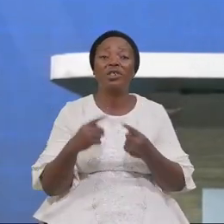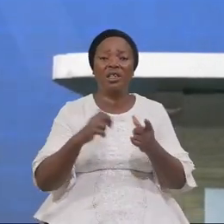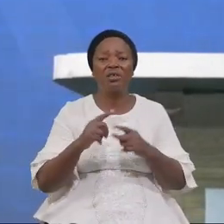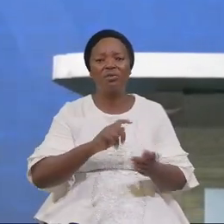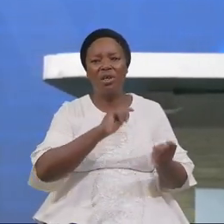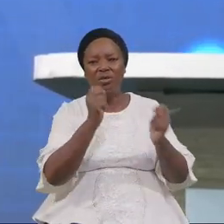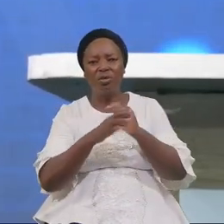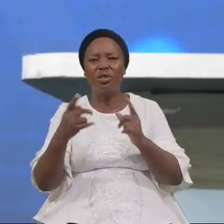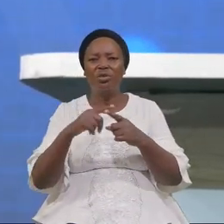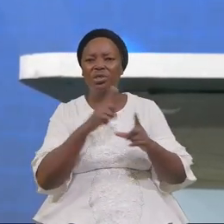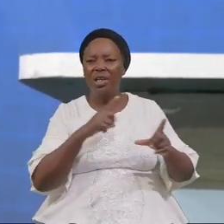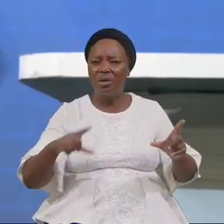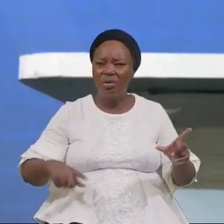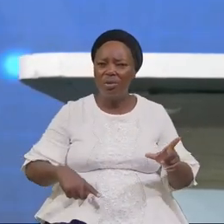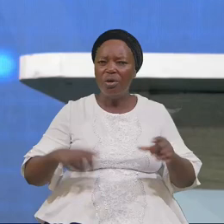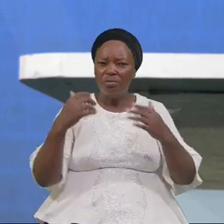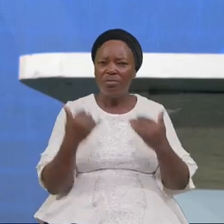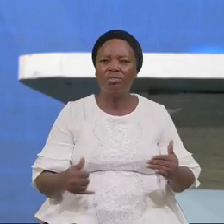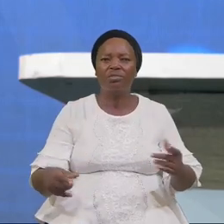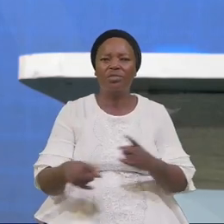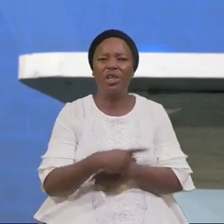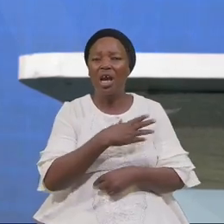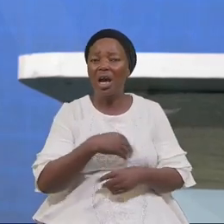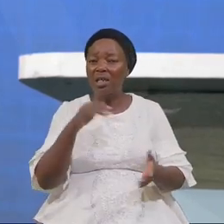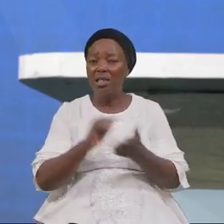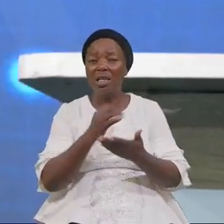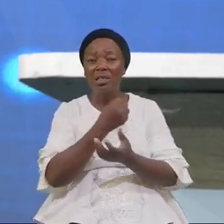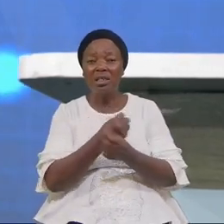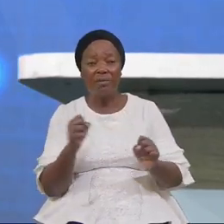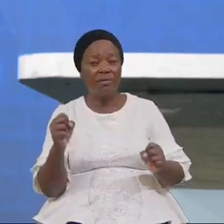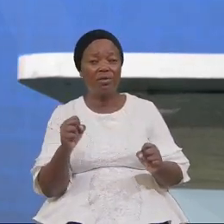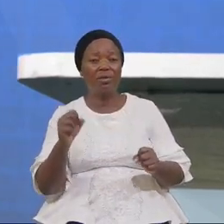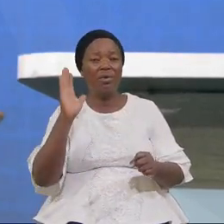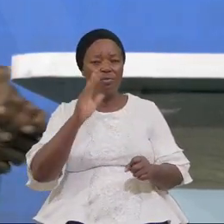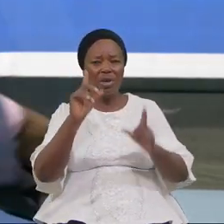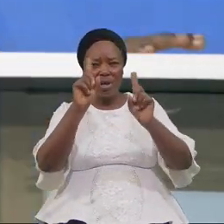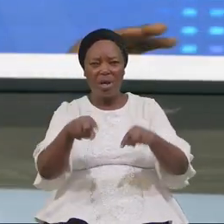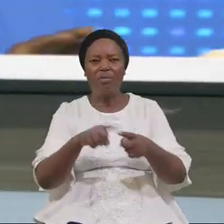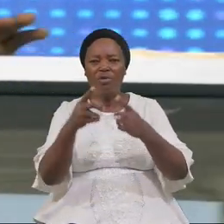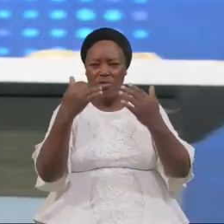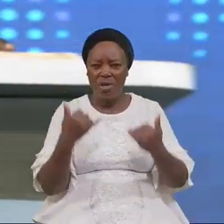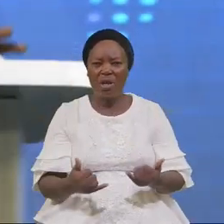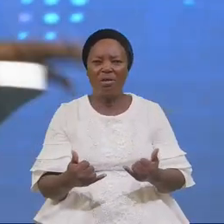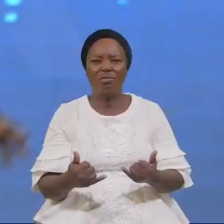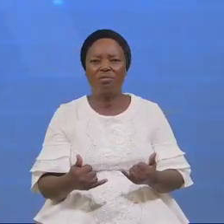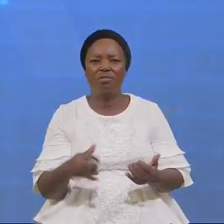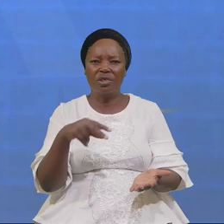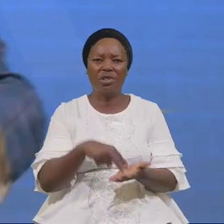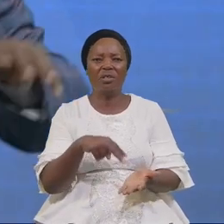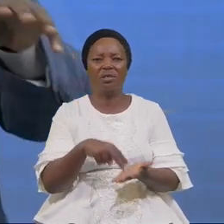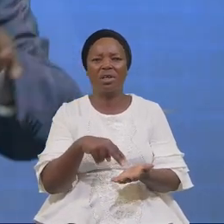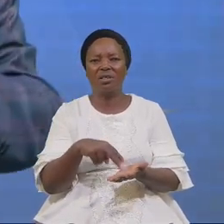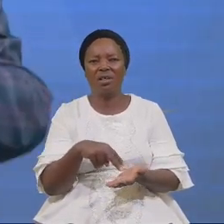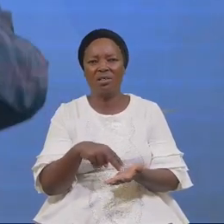to the Lord today, and that salvation will come to you right now. Stand up right there, stand up right